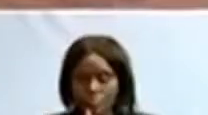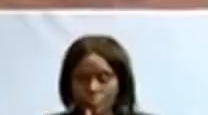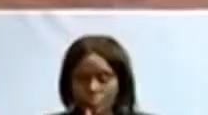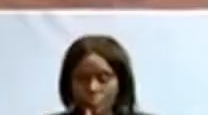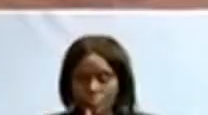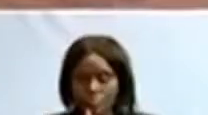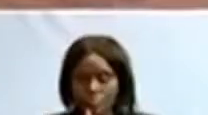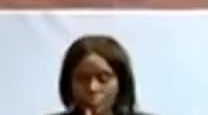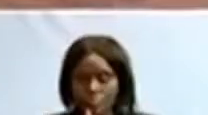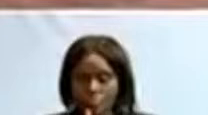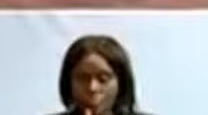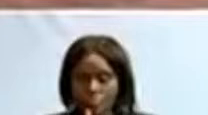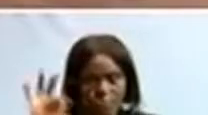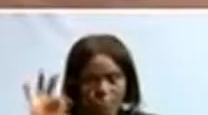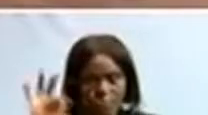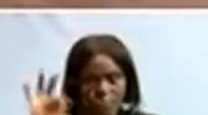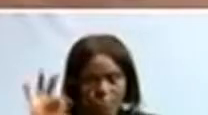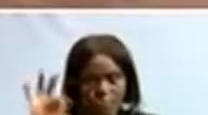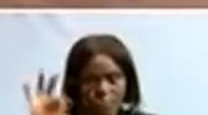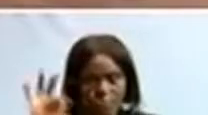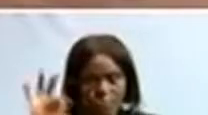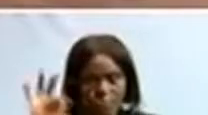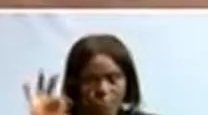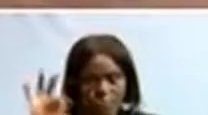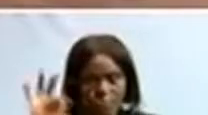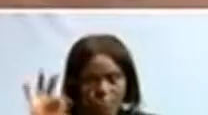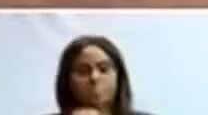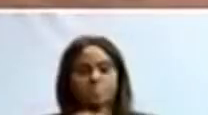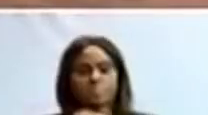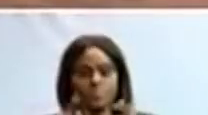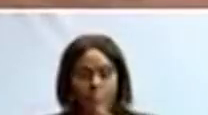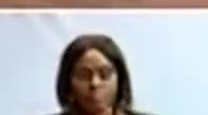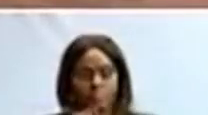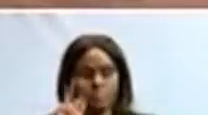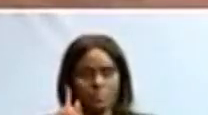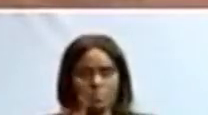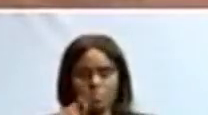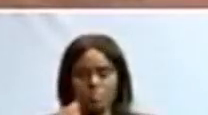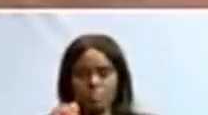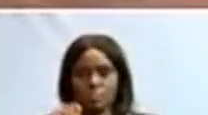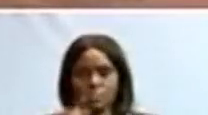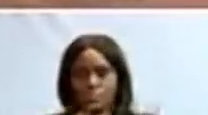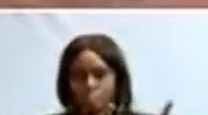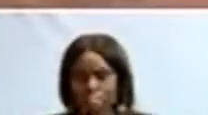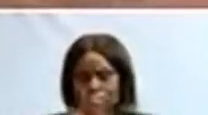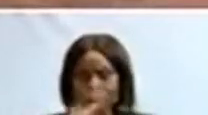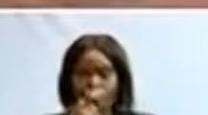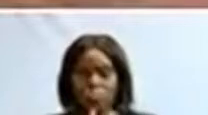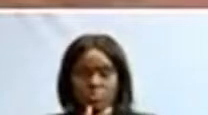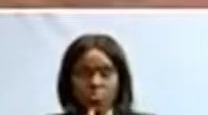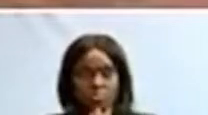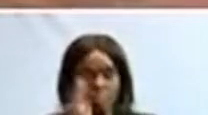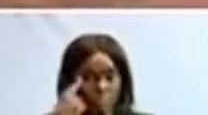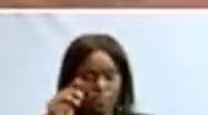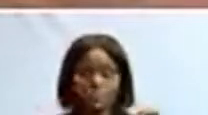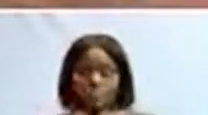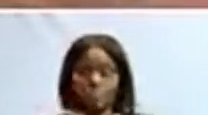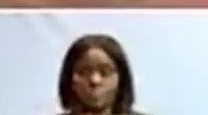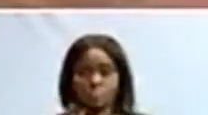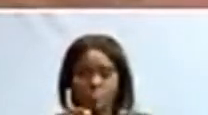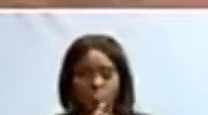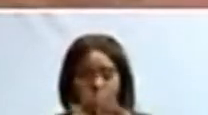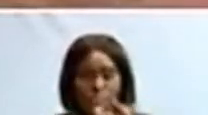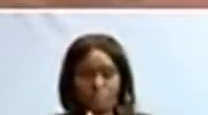the stakeholders and the local authorities. It was also difficult for management